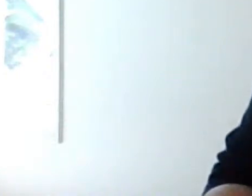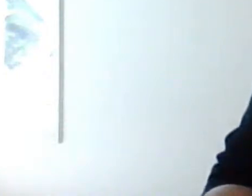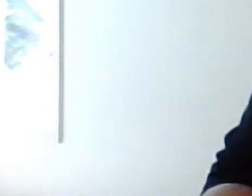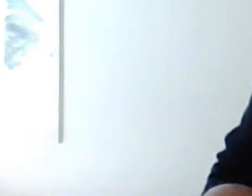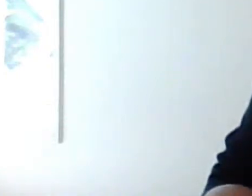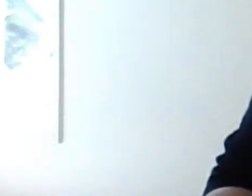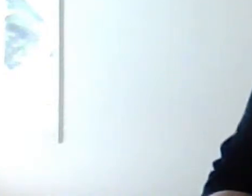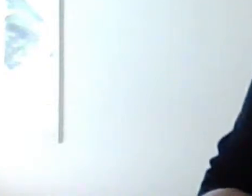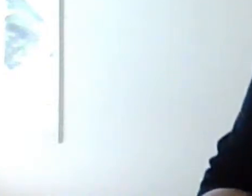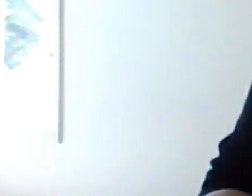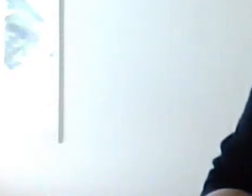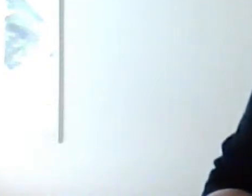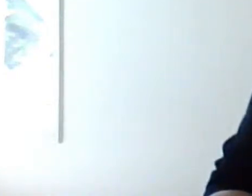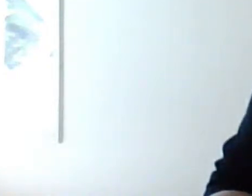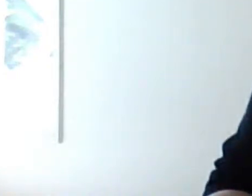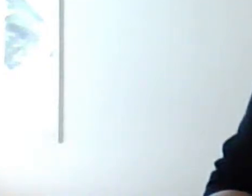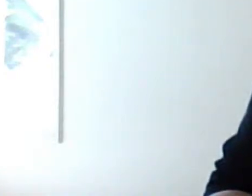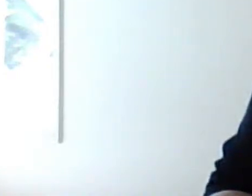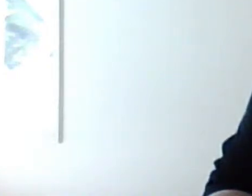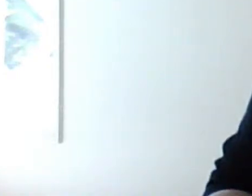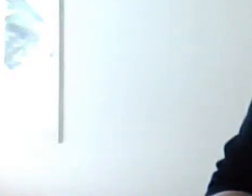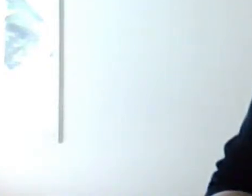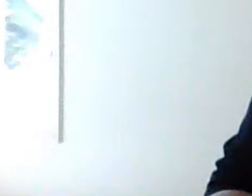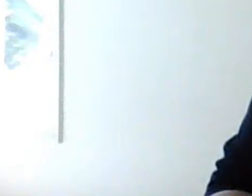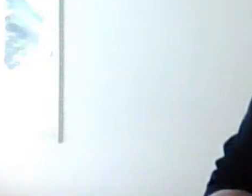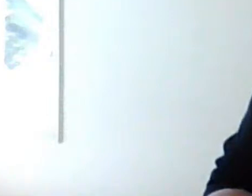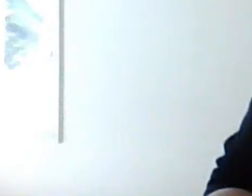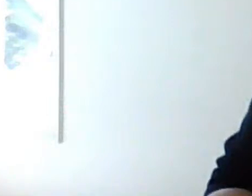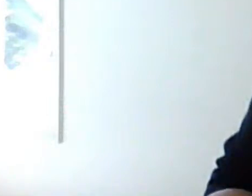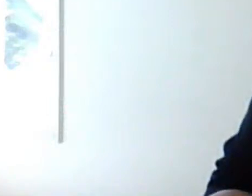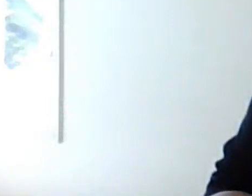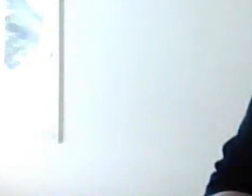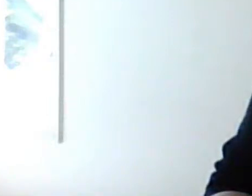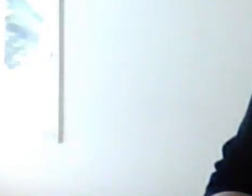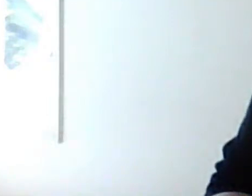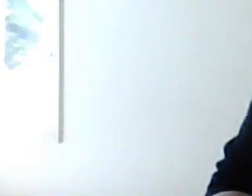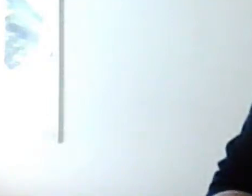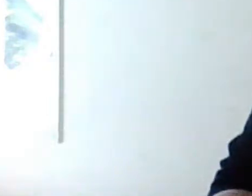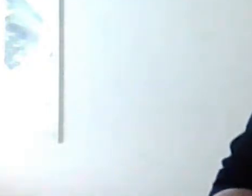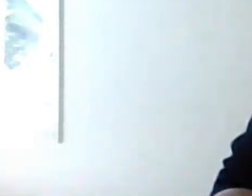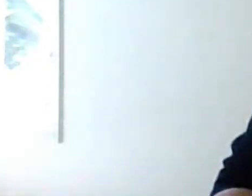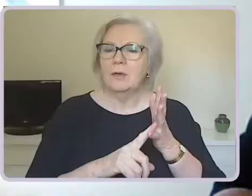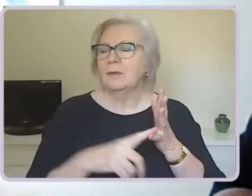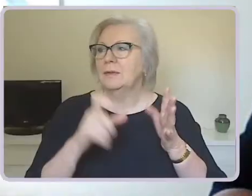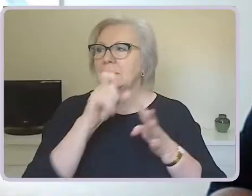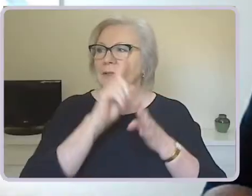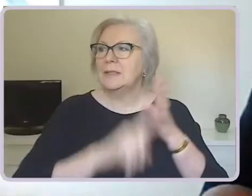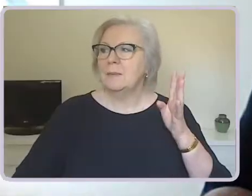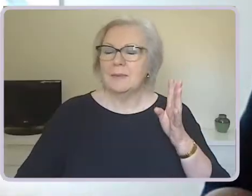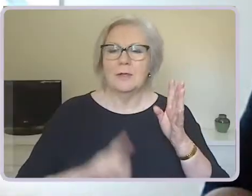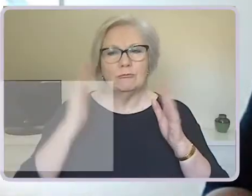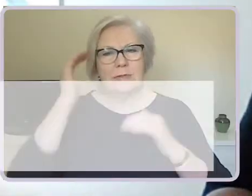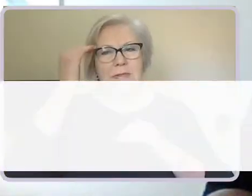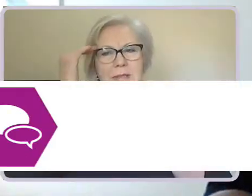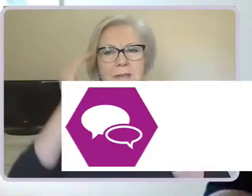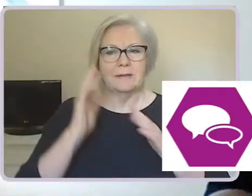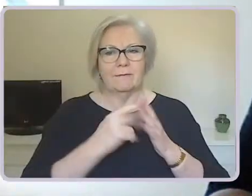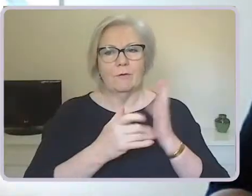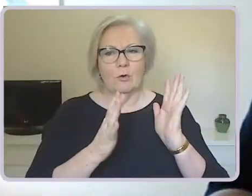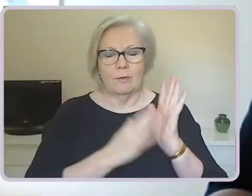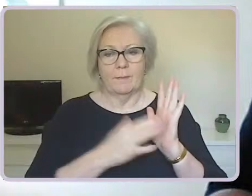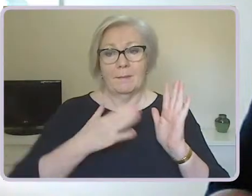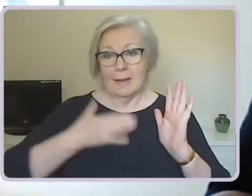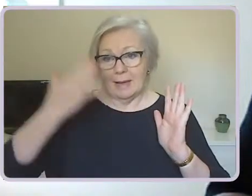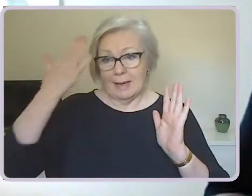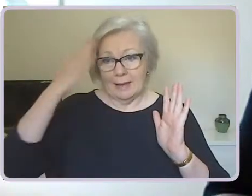Good morning, everyone. Welcome to the Daru Disability Disaster Resilience Forum. My name is Melissa